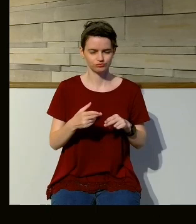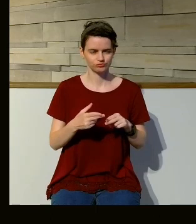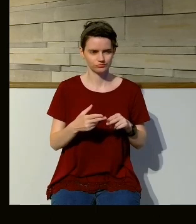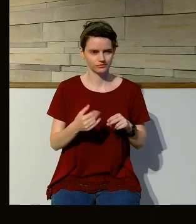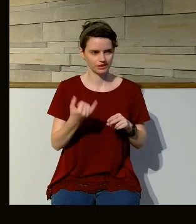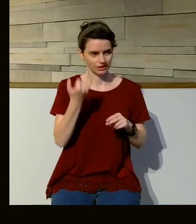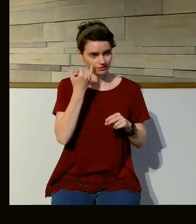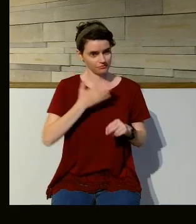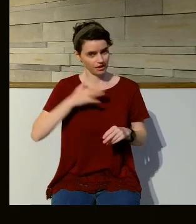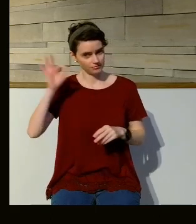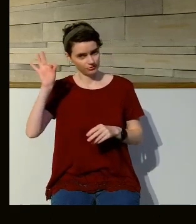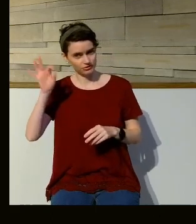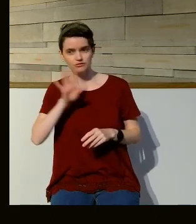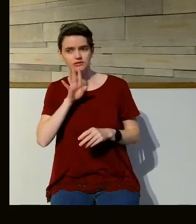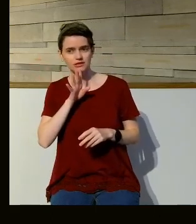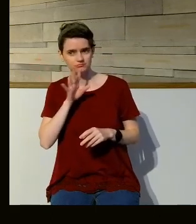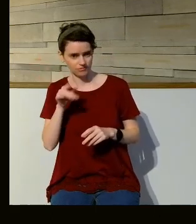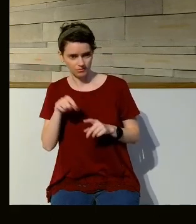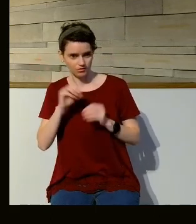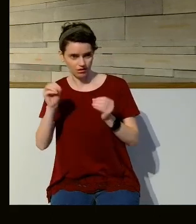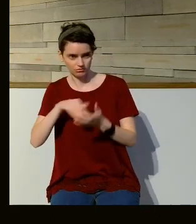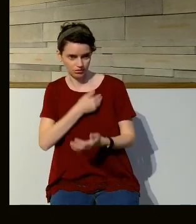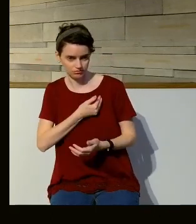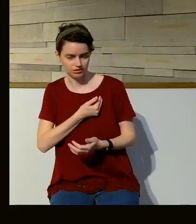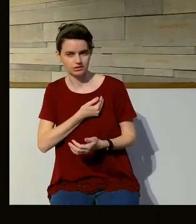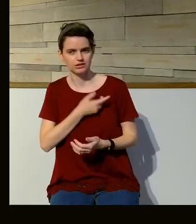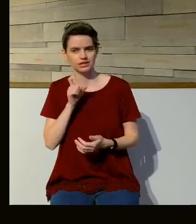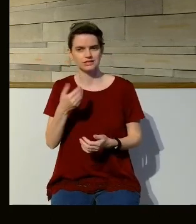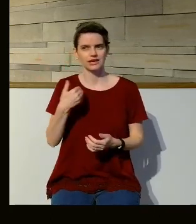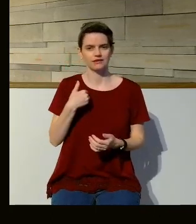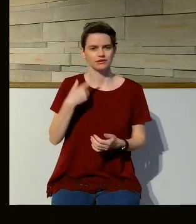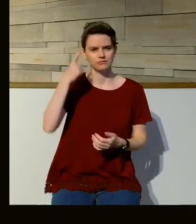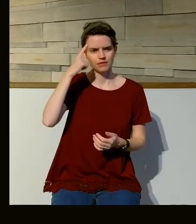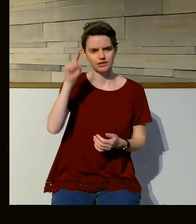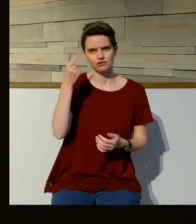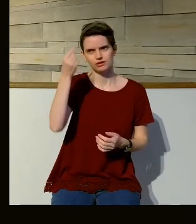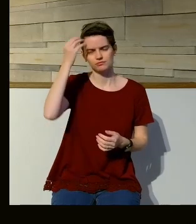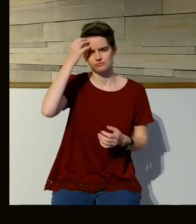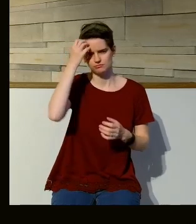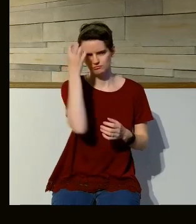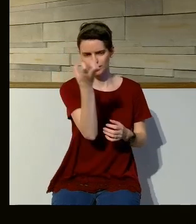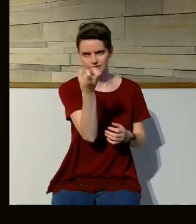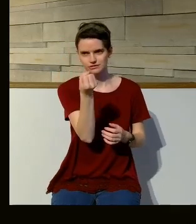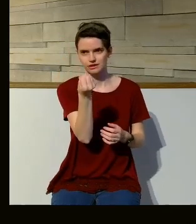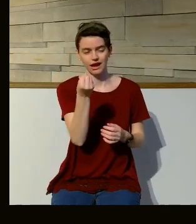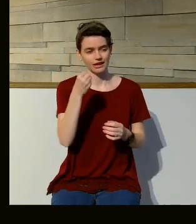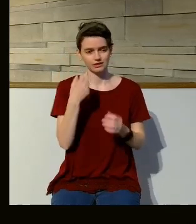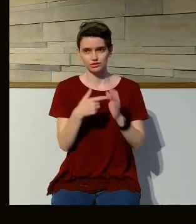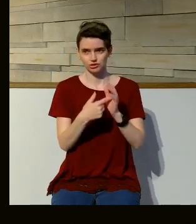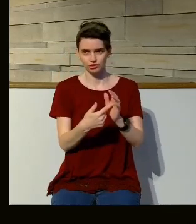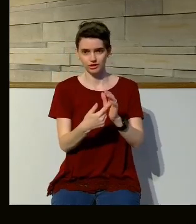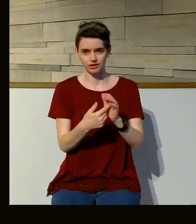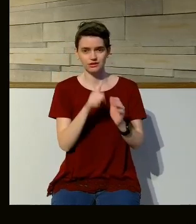If what my professor was saying is true, then he's going to have to say that the mind is nothing more than the brain. Can I briefly show you